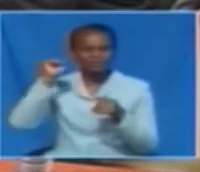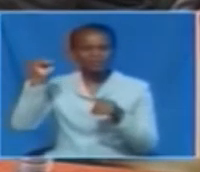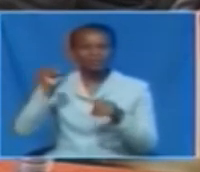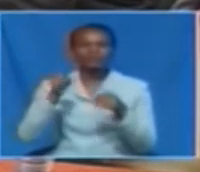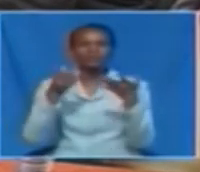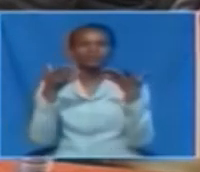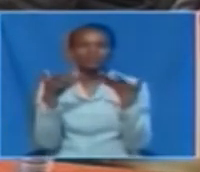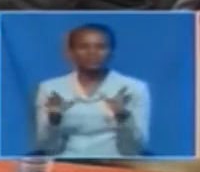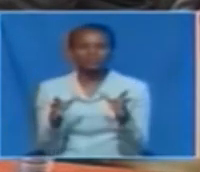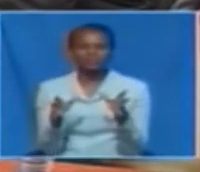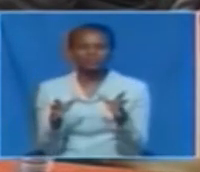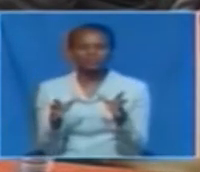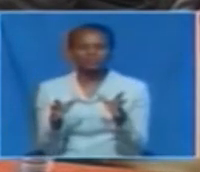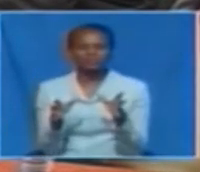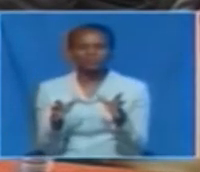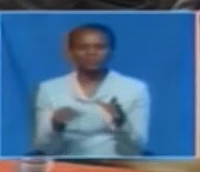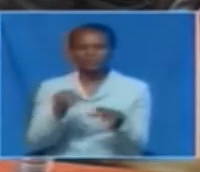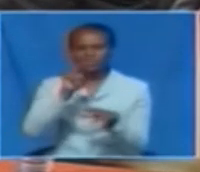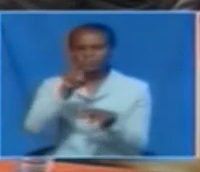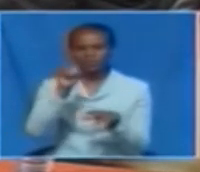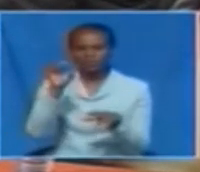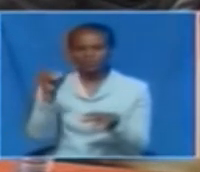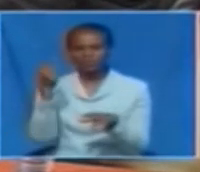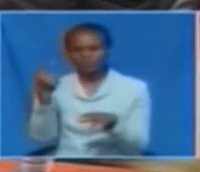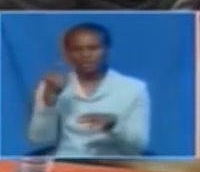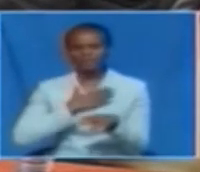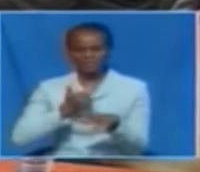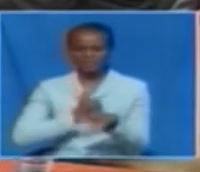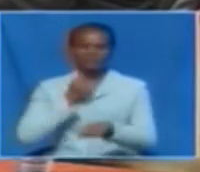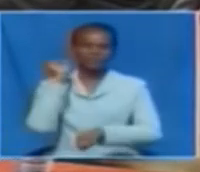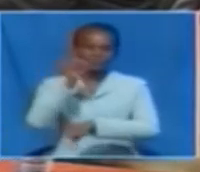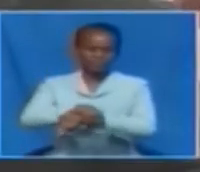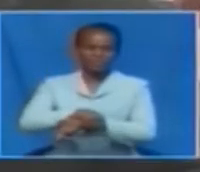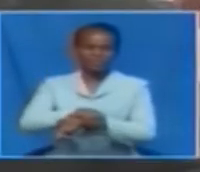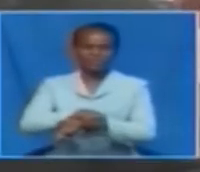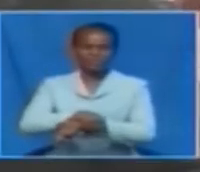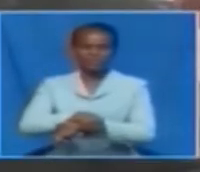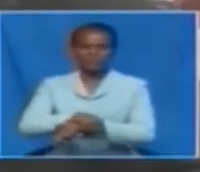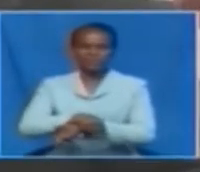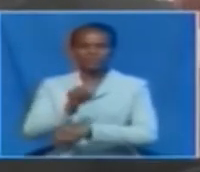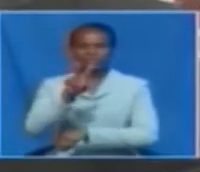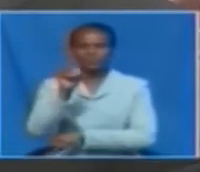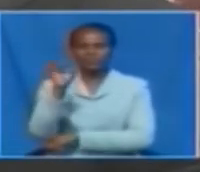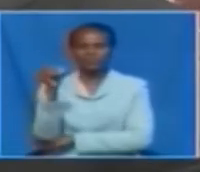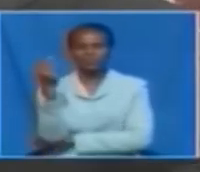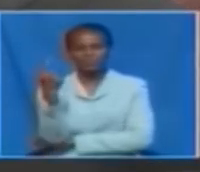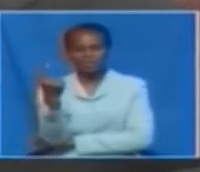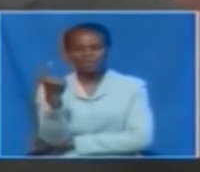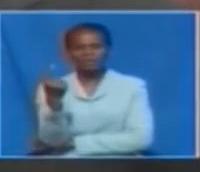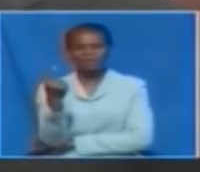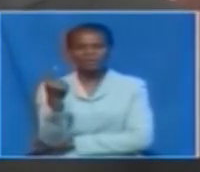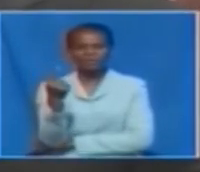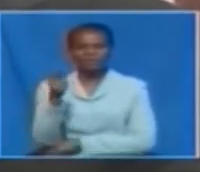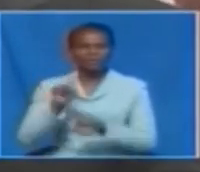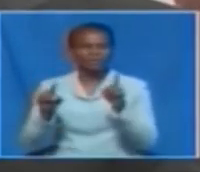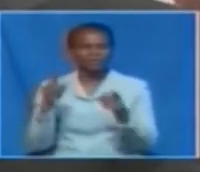terribly when I stood with him in 2001, I beat him in Lusaka. I beat Mr. Sata in Lusaka in 2001, by far. But that didn't